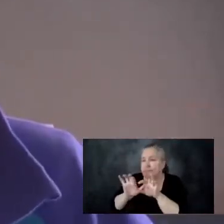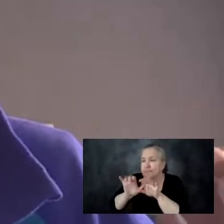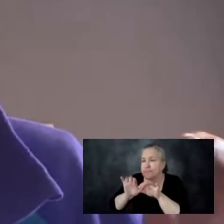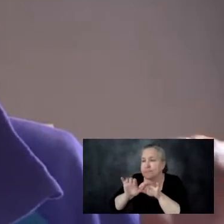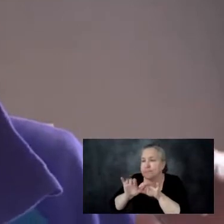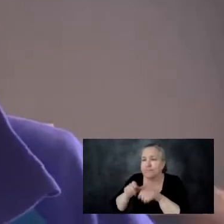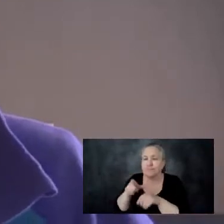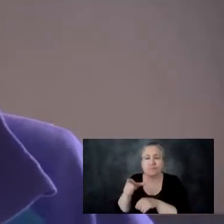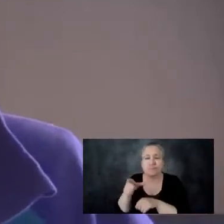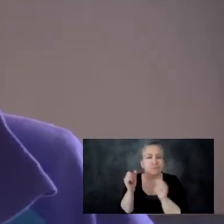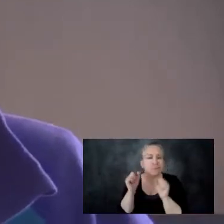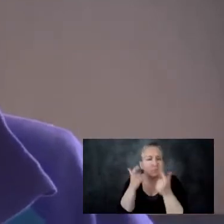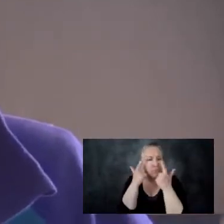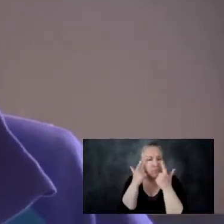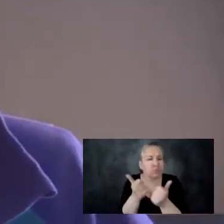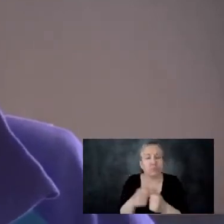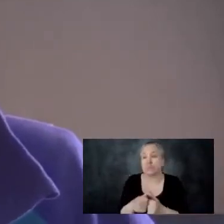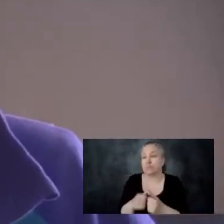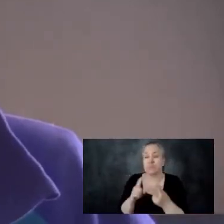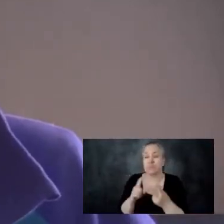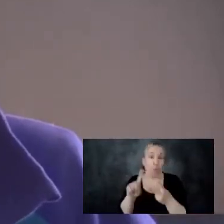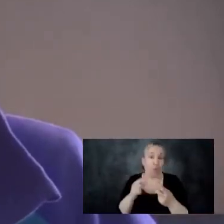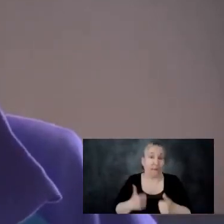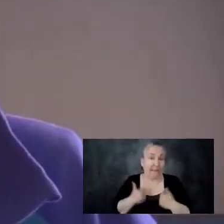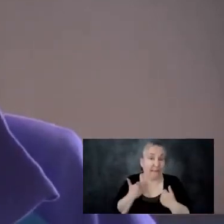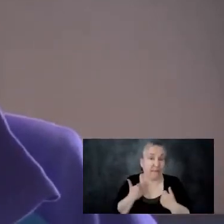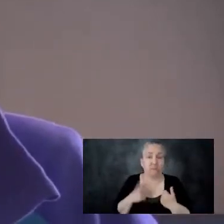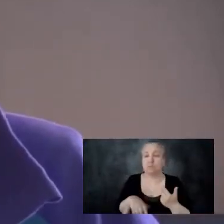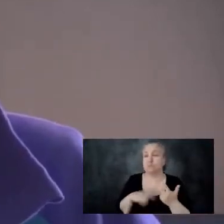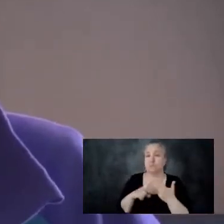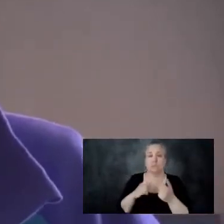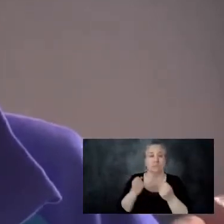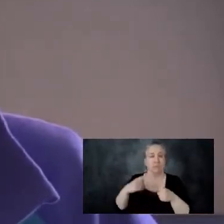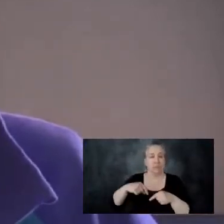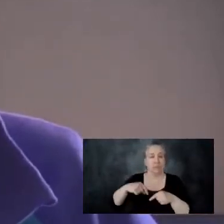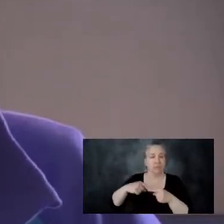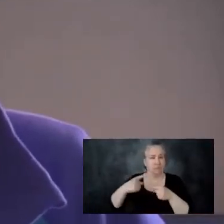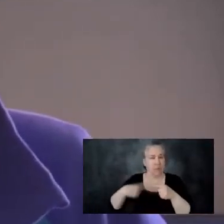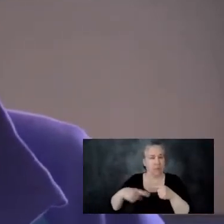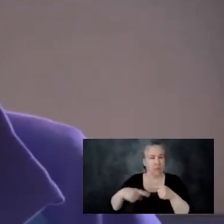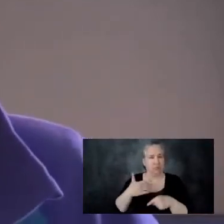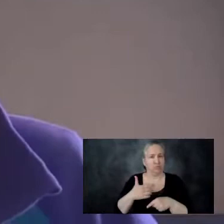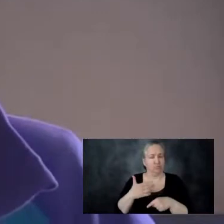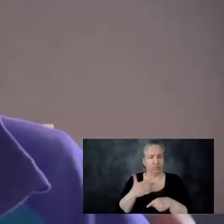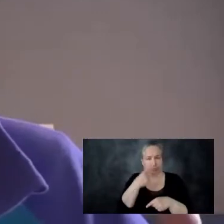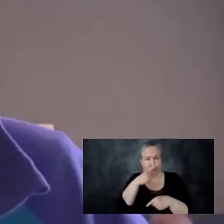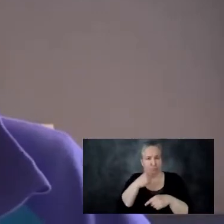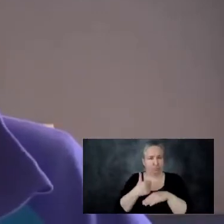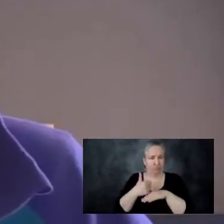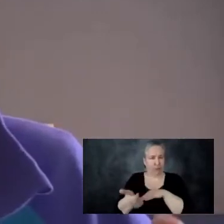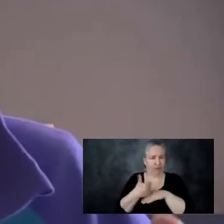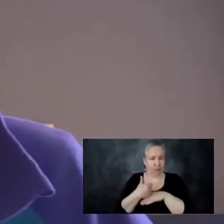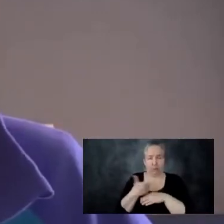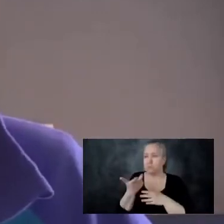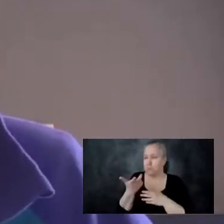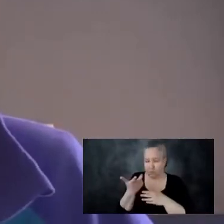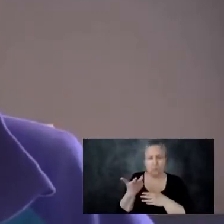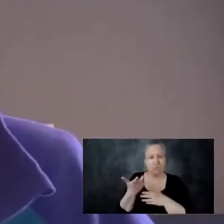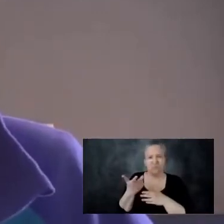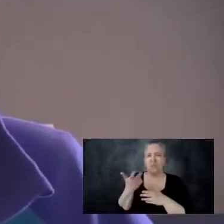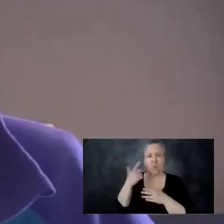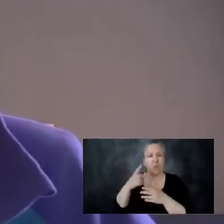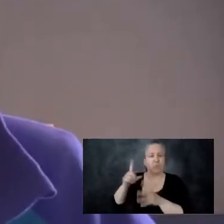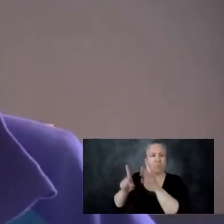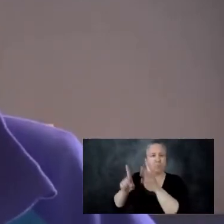can put in where you live and how many miles you're willing to travel, and it'll give you all of the